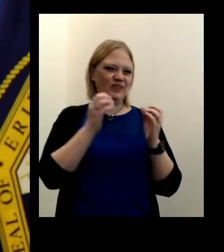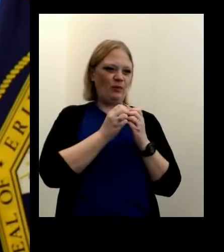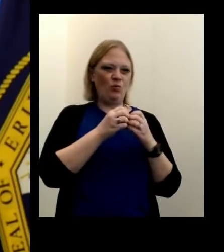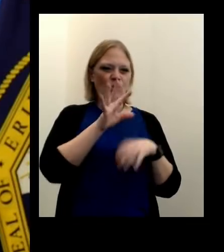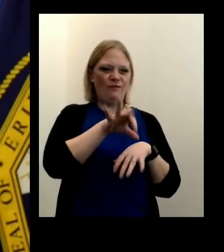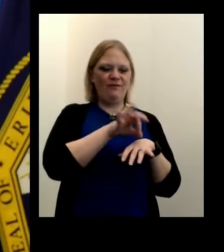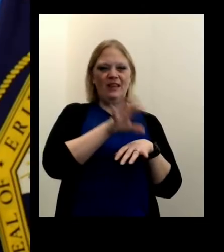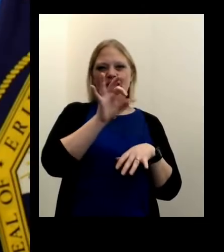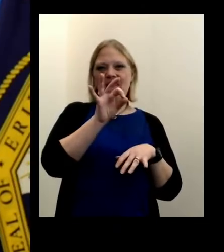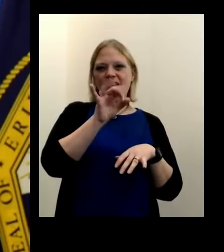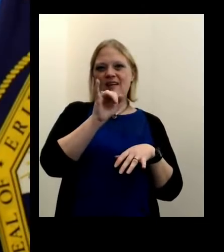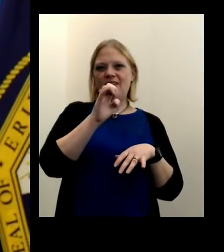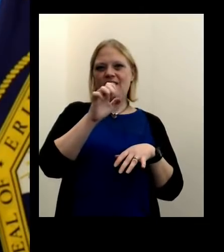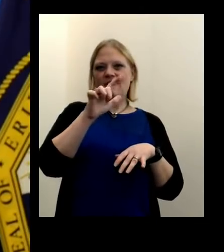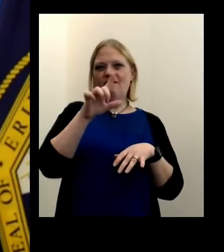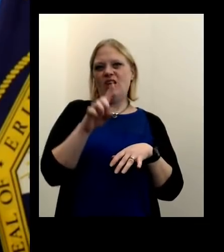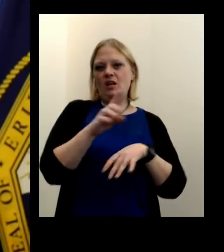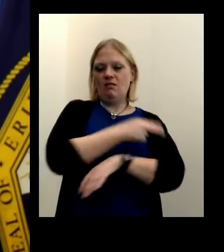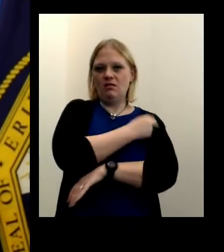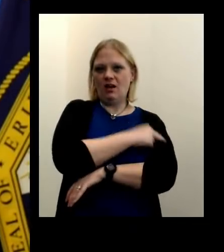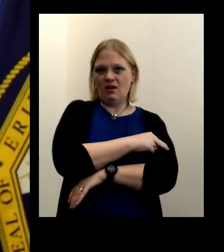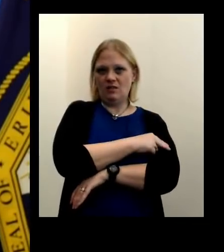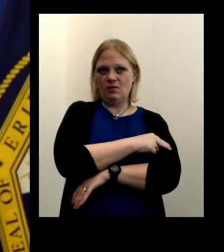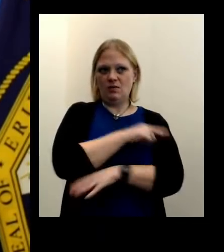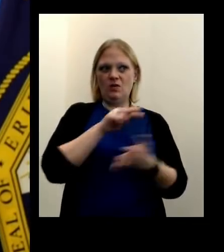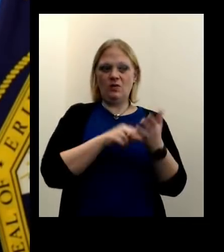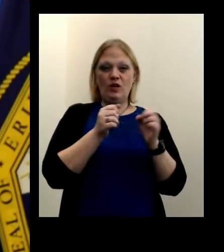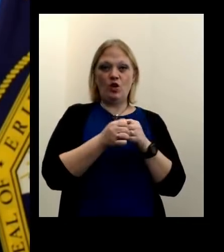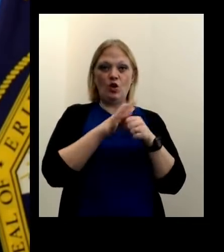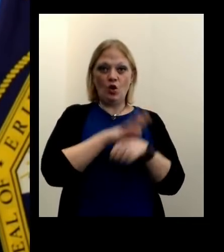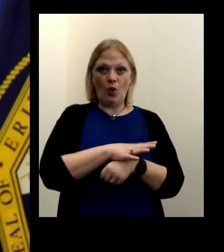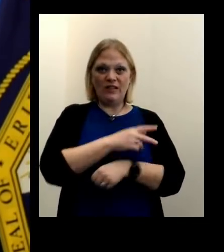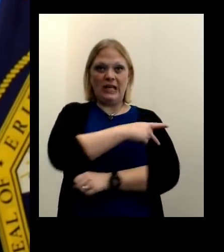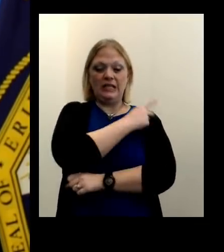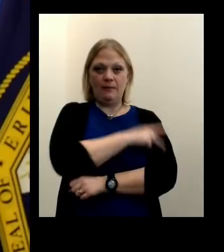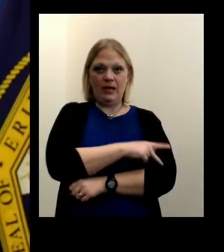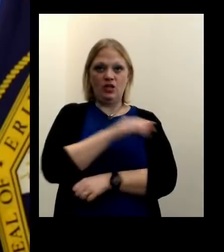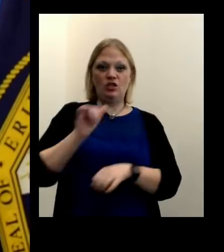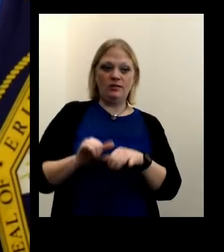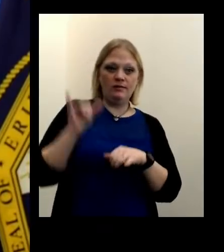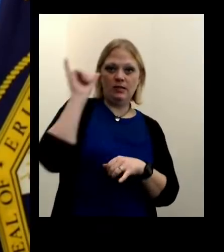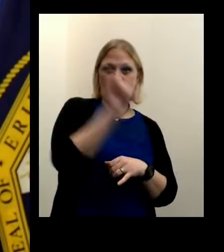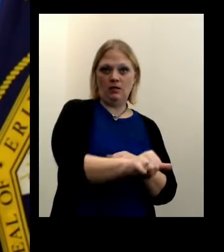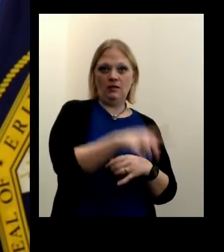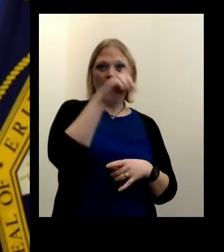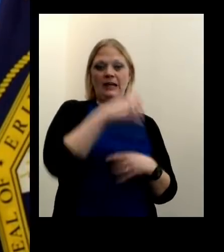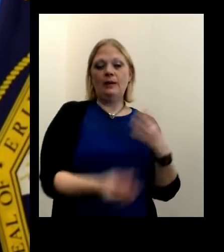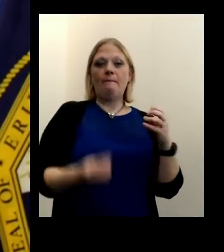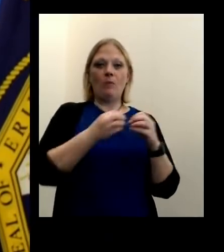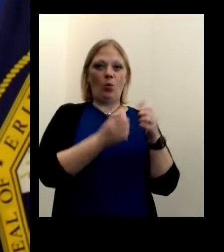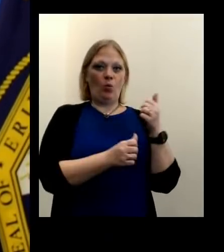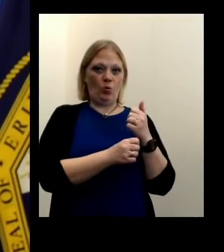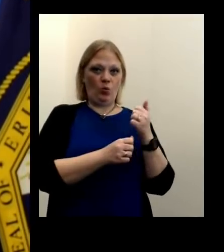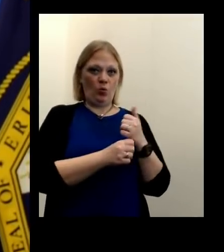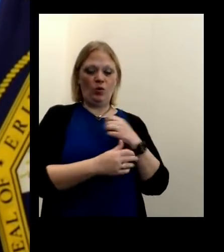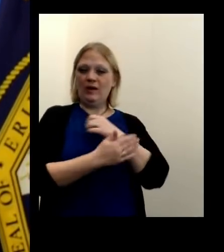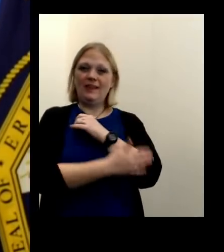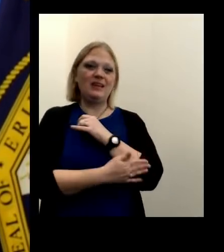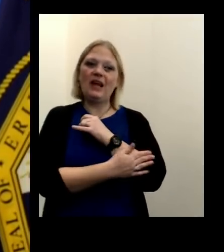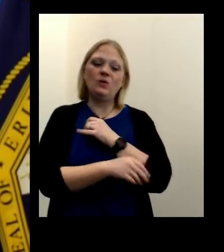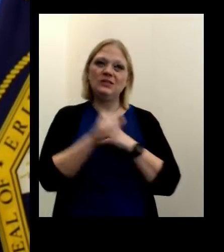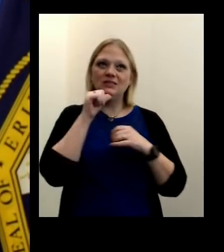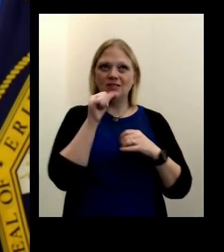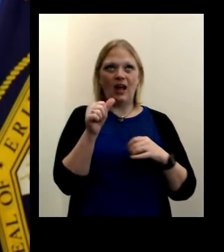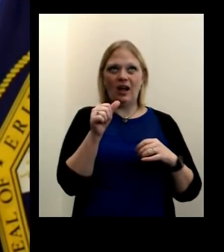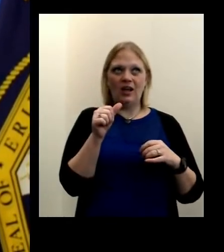hospital. That is a field hospital where you'd be putting COVID-19 patients that need additional assistance. The county's not looking at